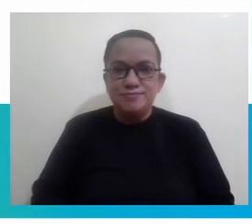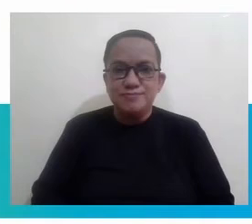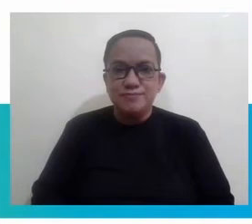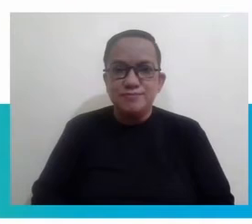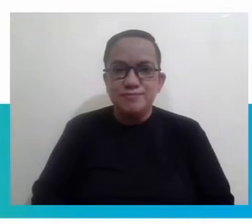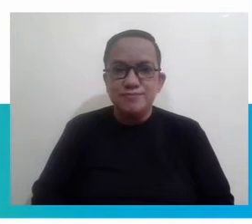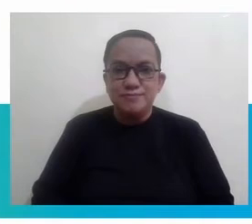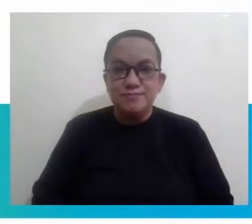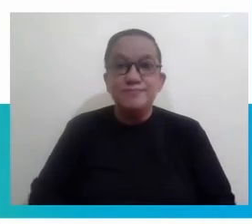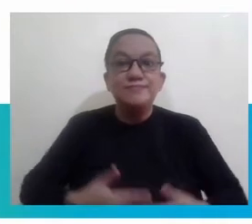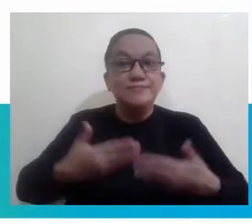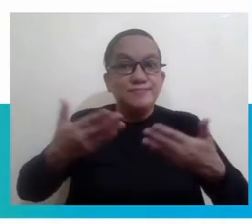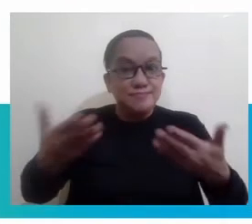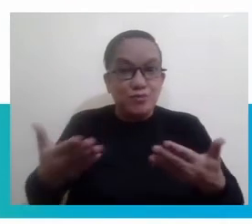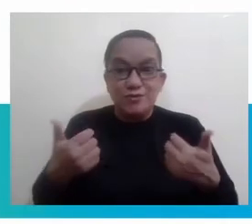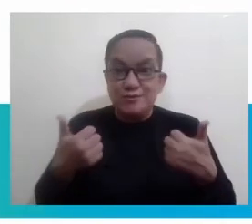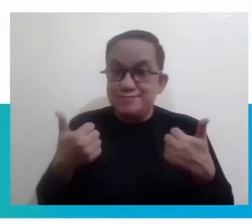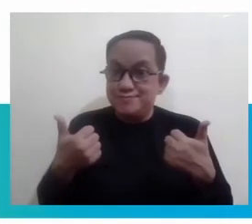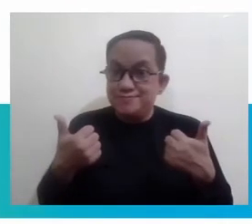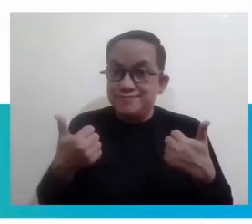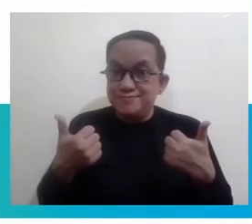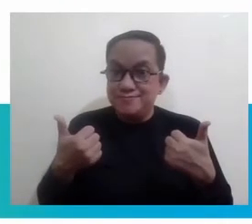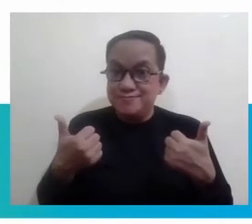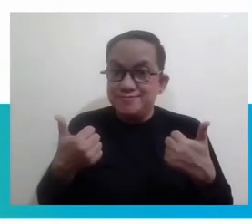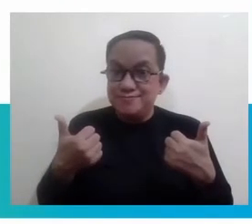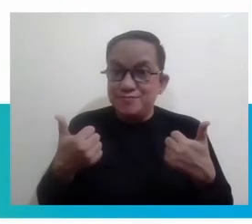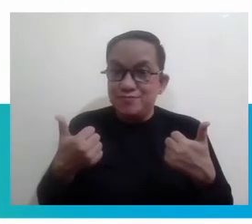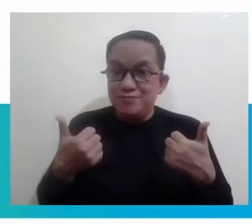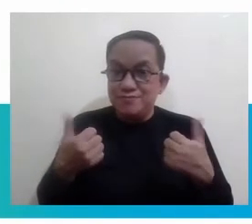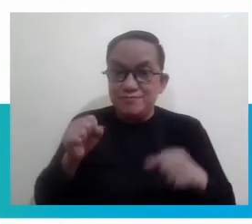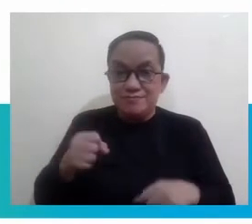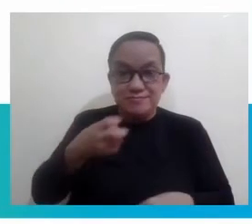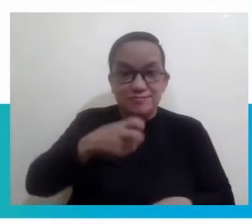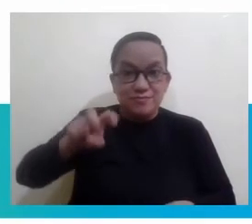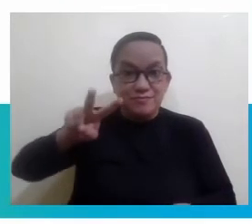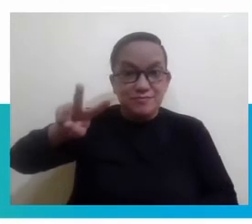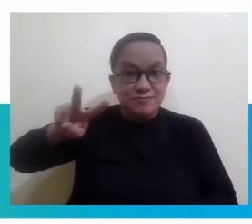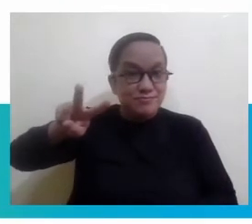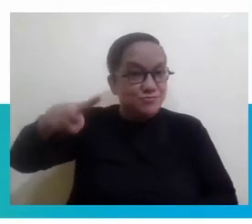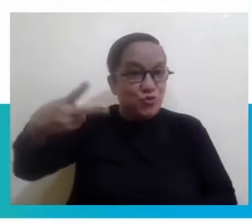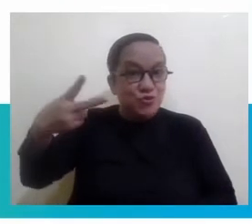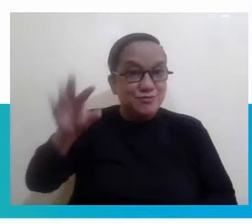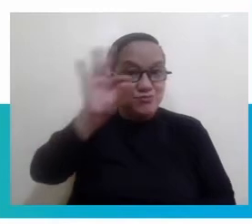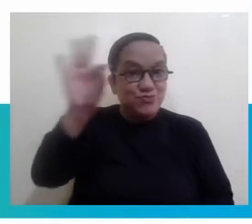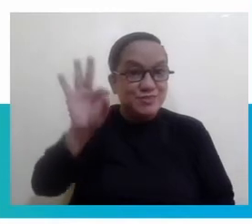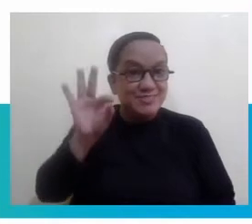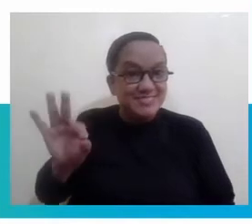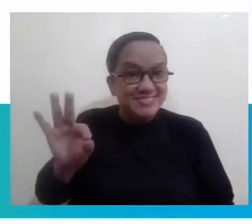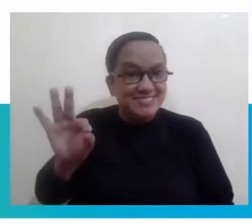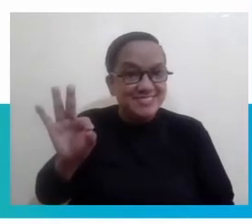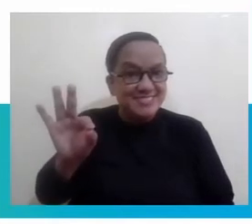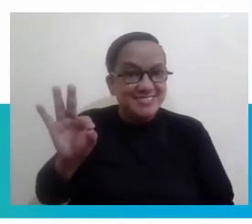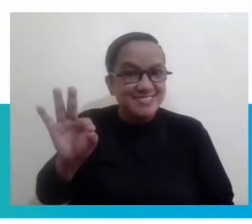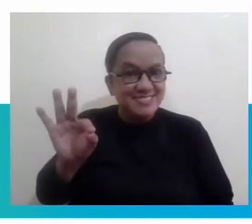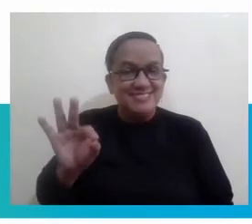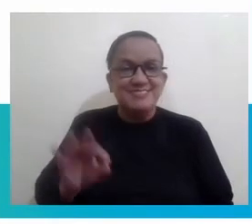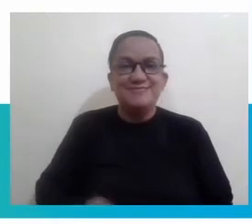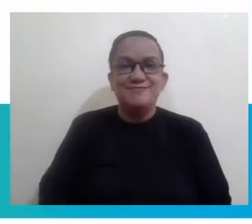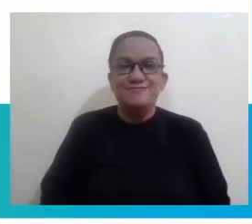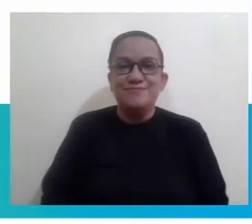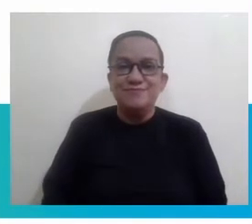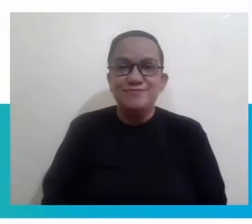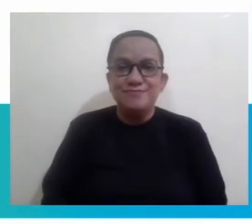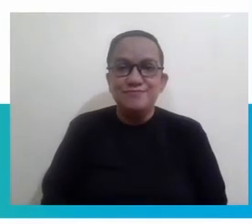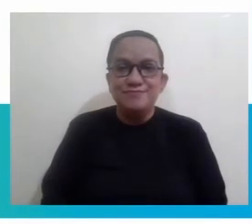question. On that note, let me read out the second question. So thinking more broadly